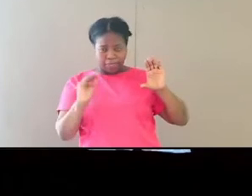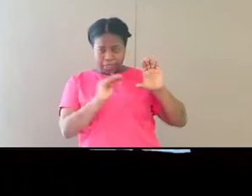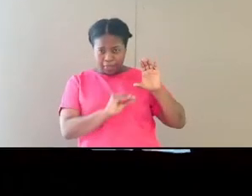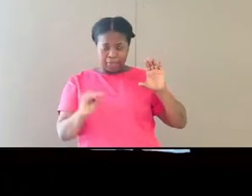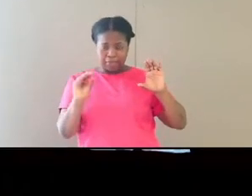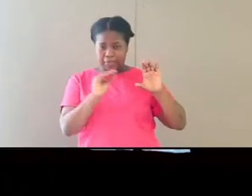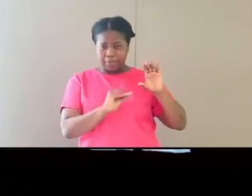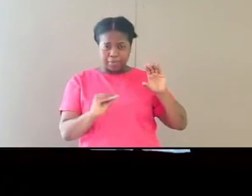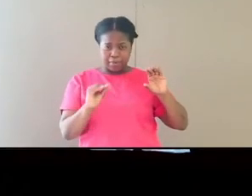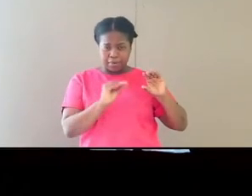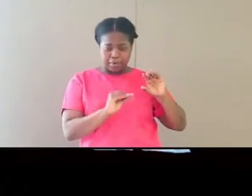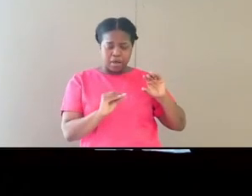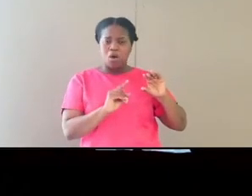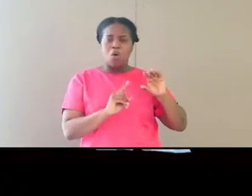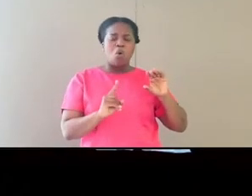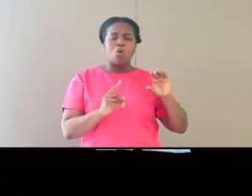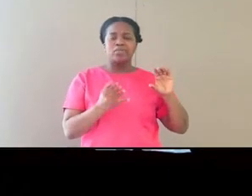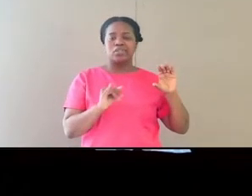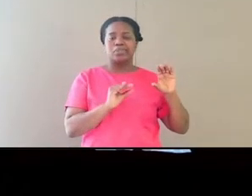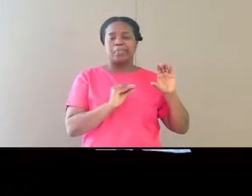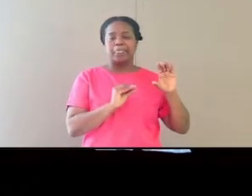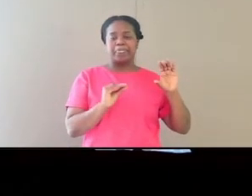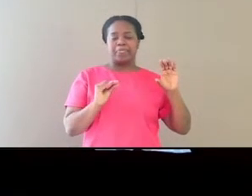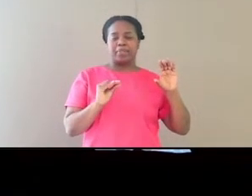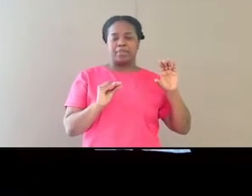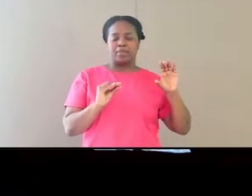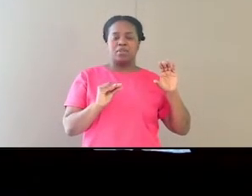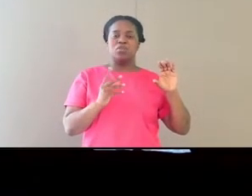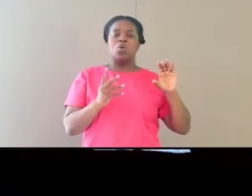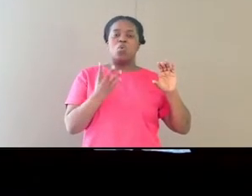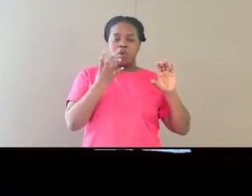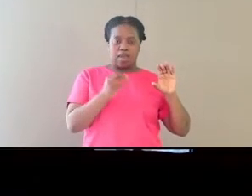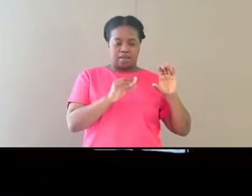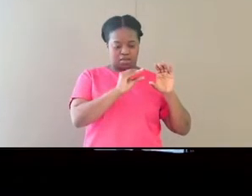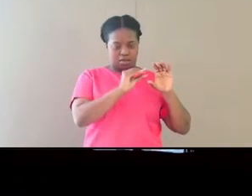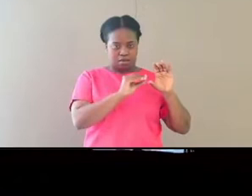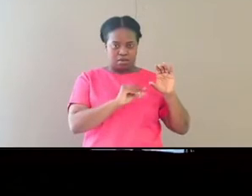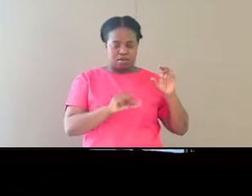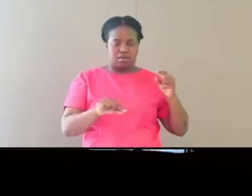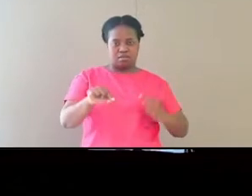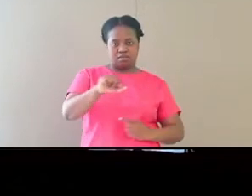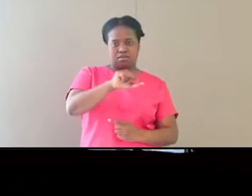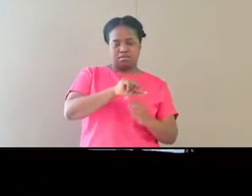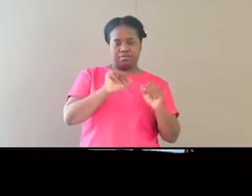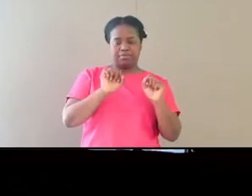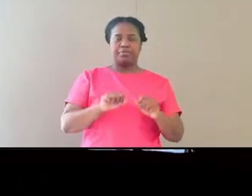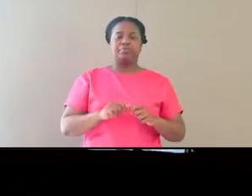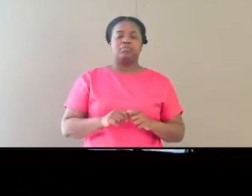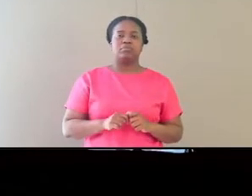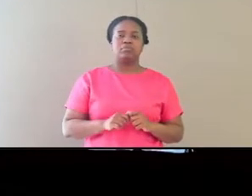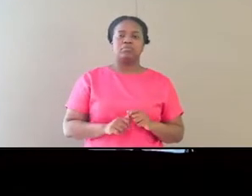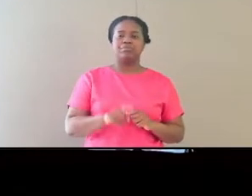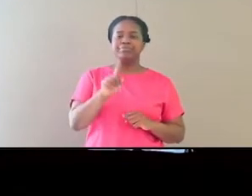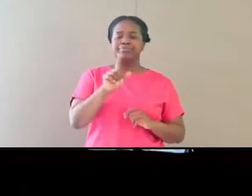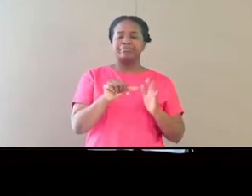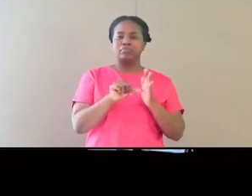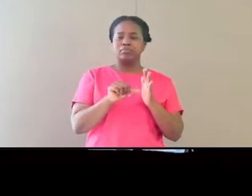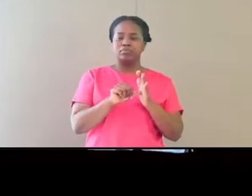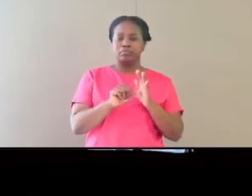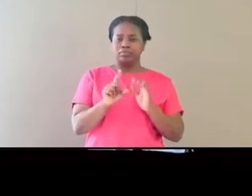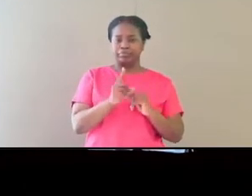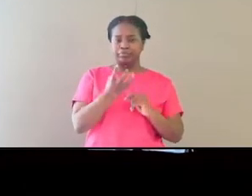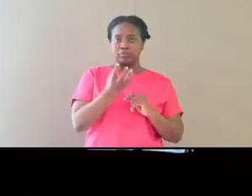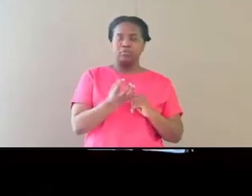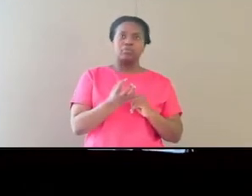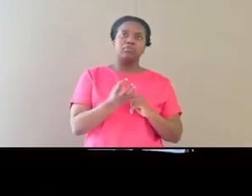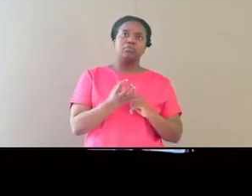But it has that huge redistribution effect. The other important right that had to be